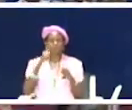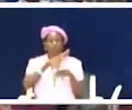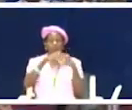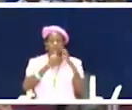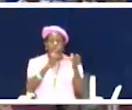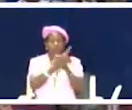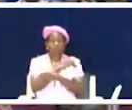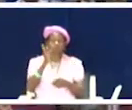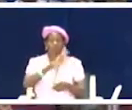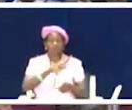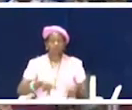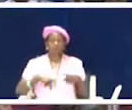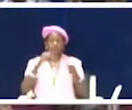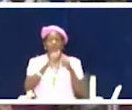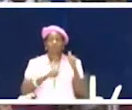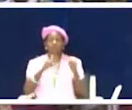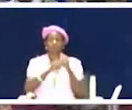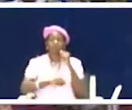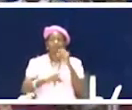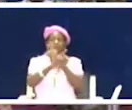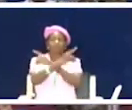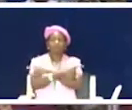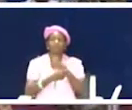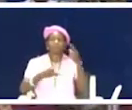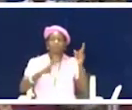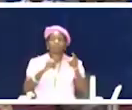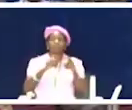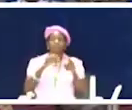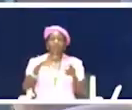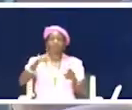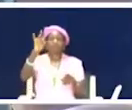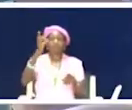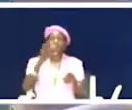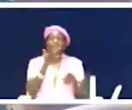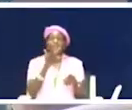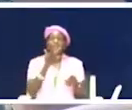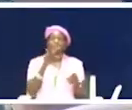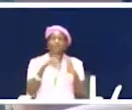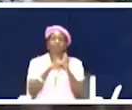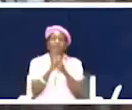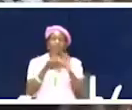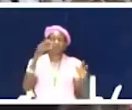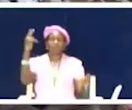their lives, every day, let them find favor.